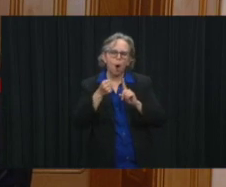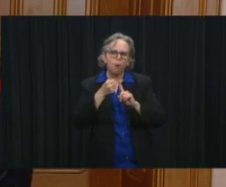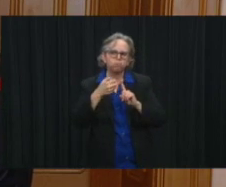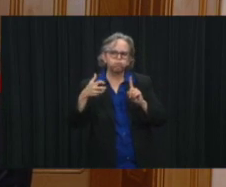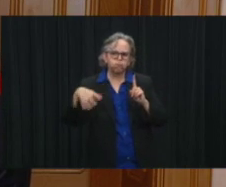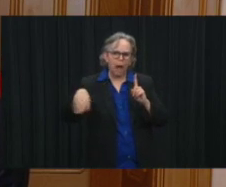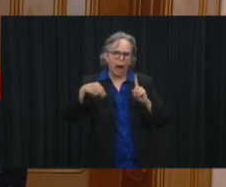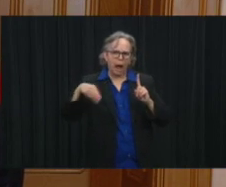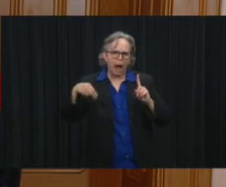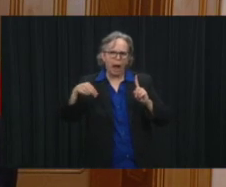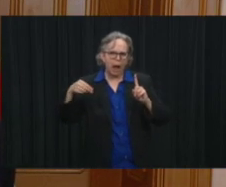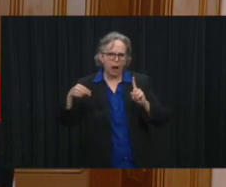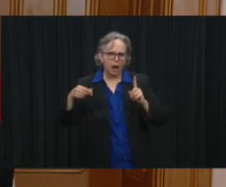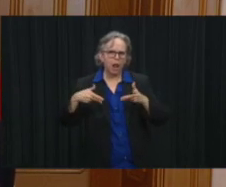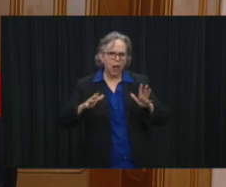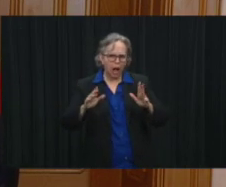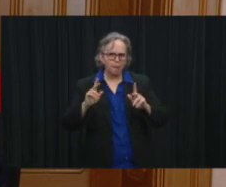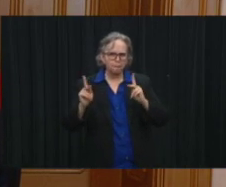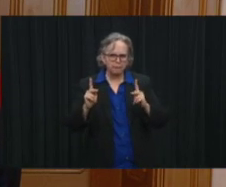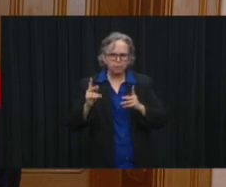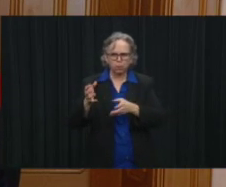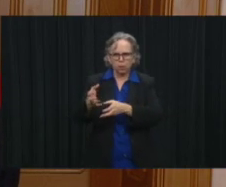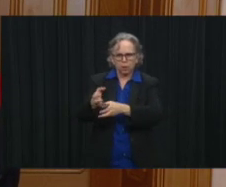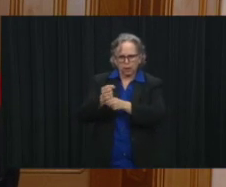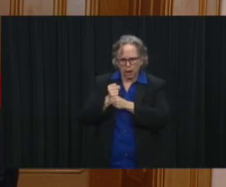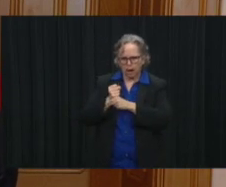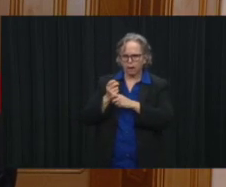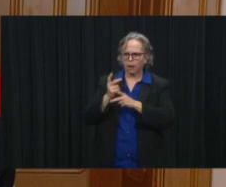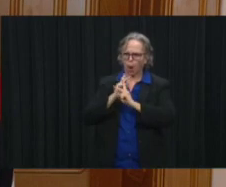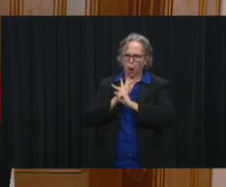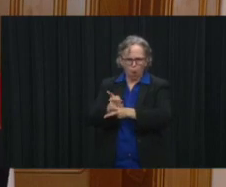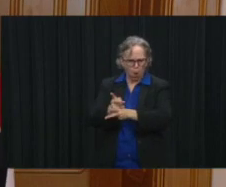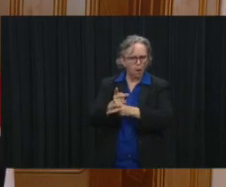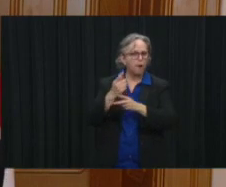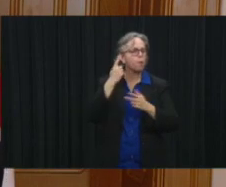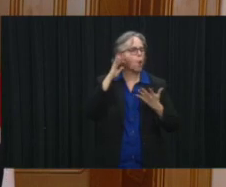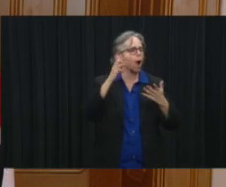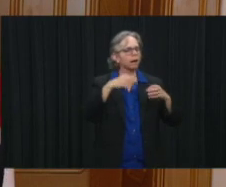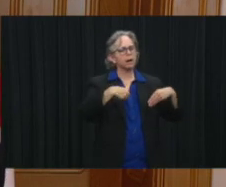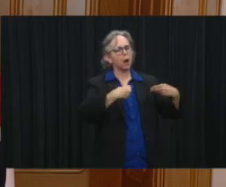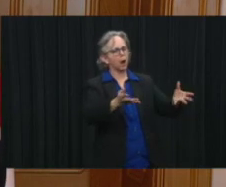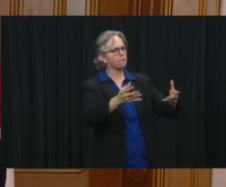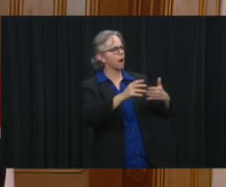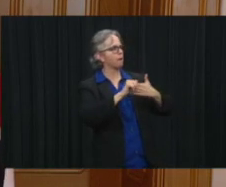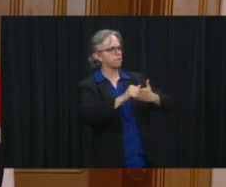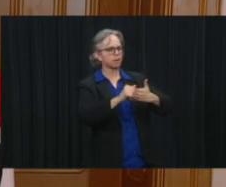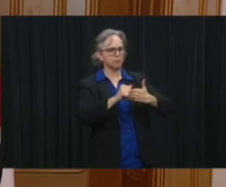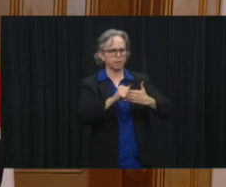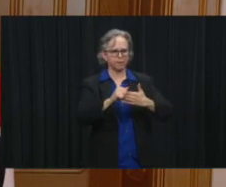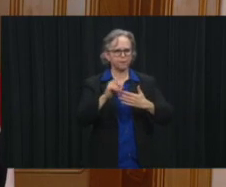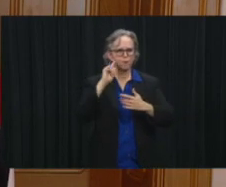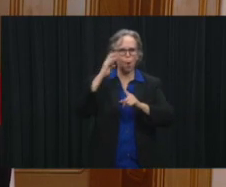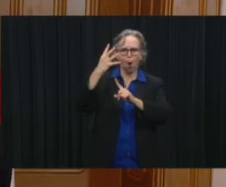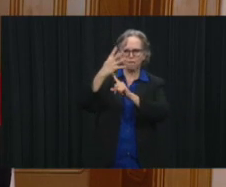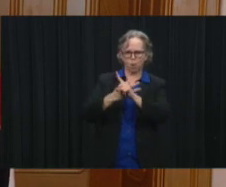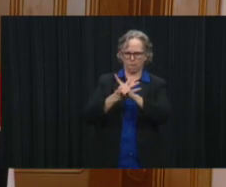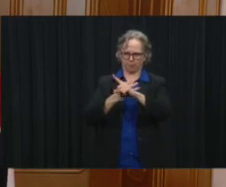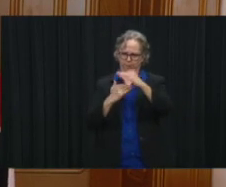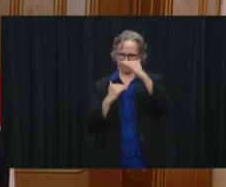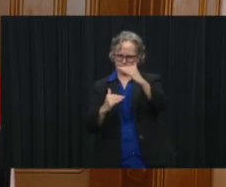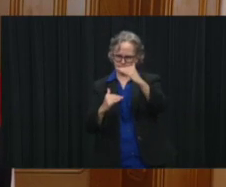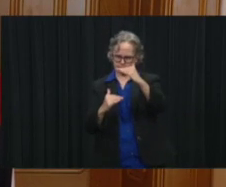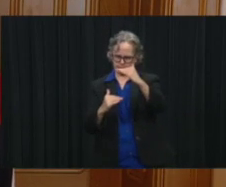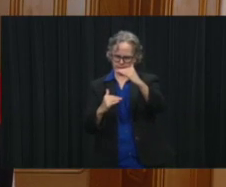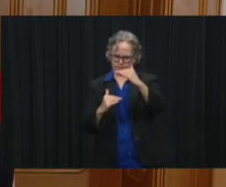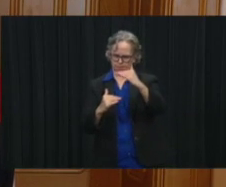loans. We also have funding in here for the states. I'll let Governor DeWine speak about that. This money goes directly to the states. The states then determine